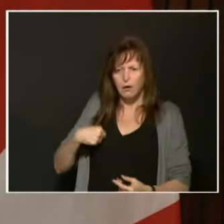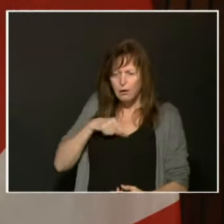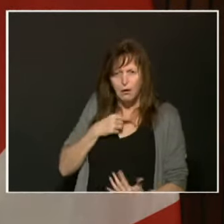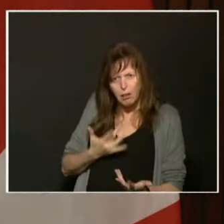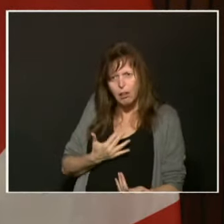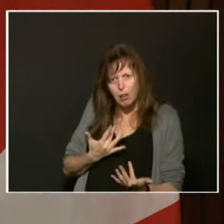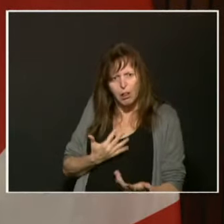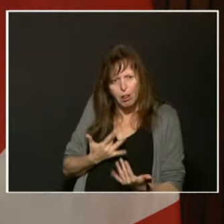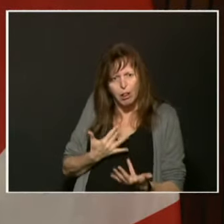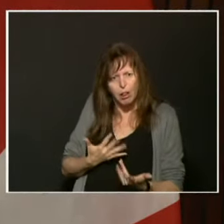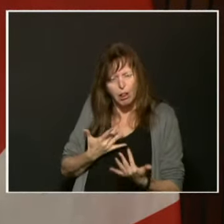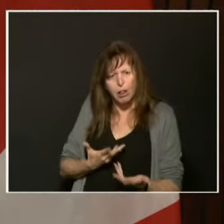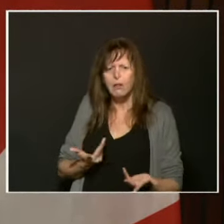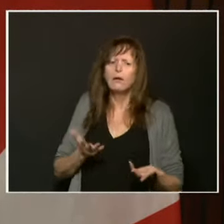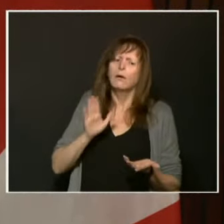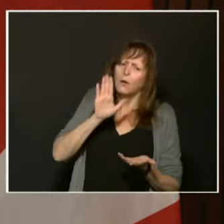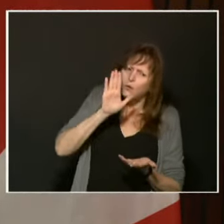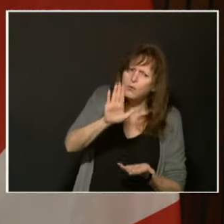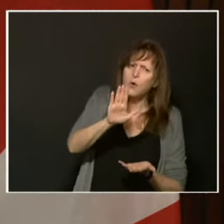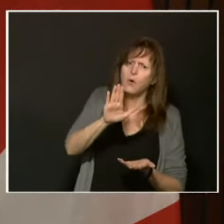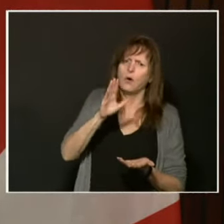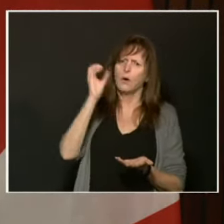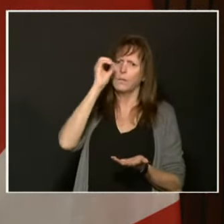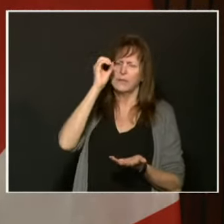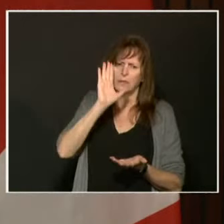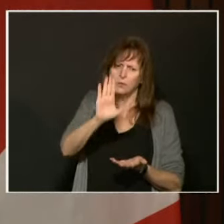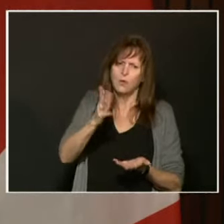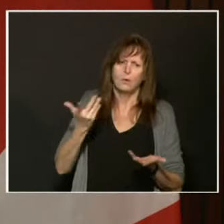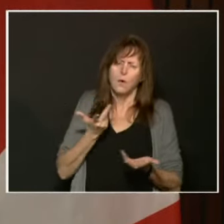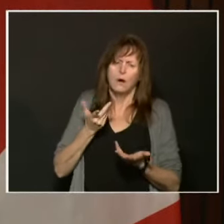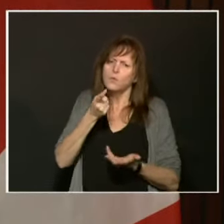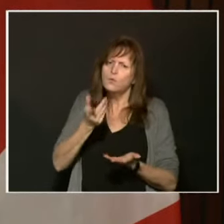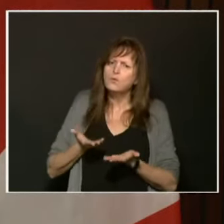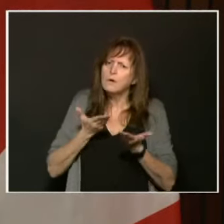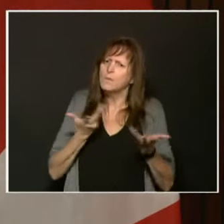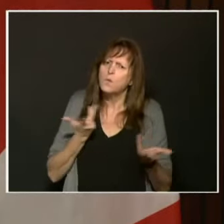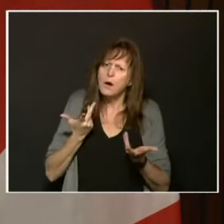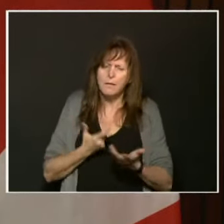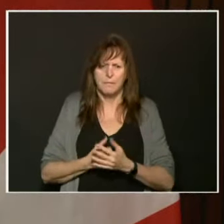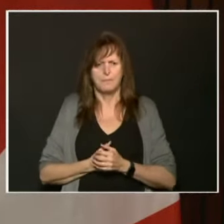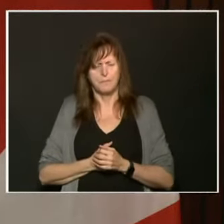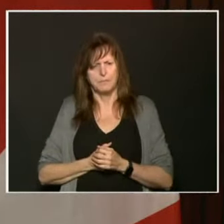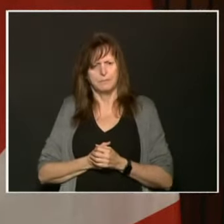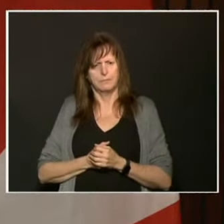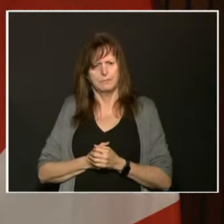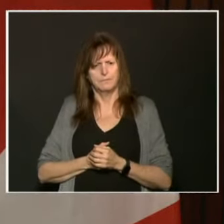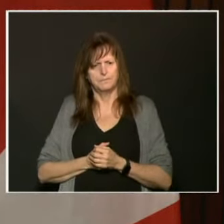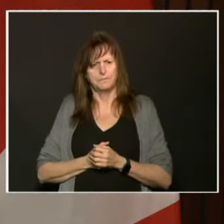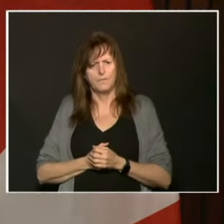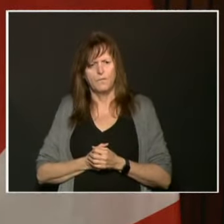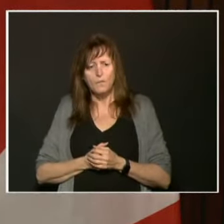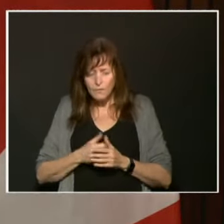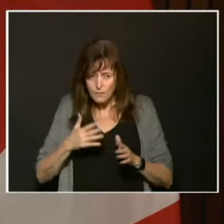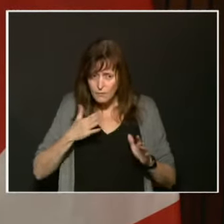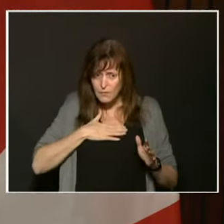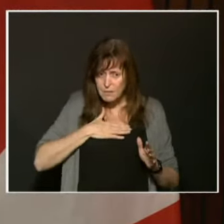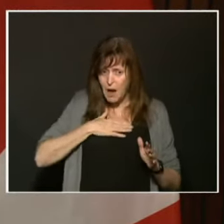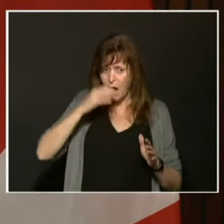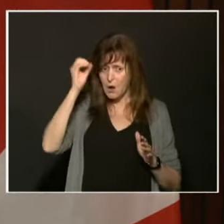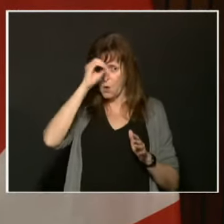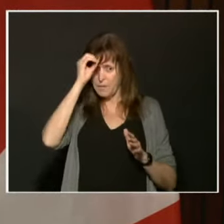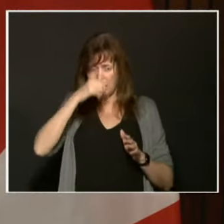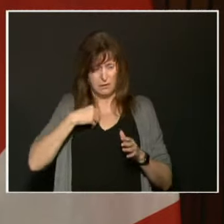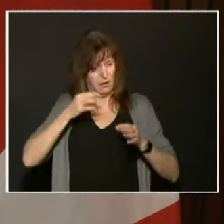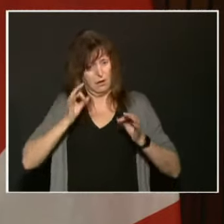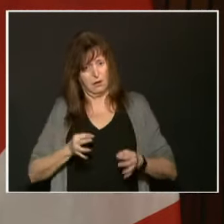Ontario government should do? So we are looking at it right now. I don't want to come out with an opinion because I really try to rely on the advice of